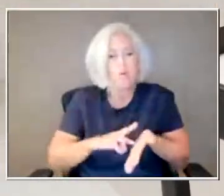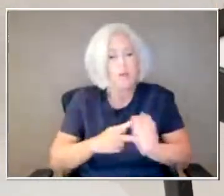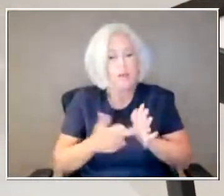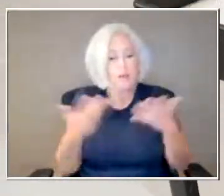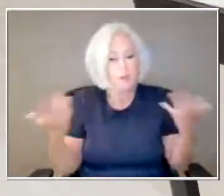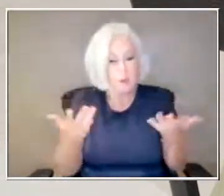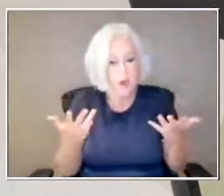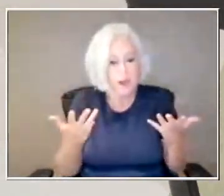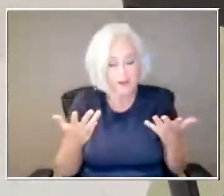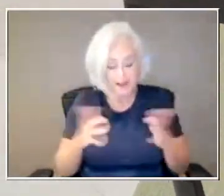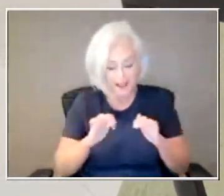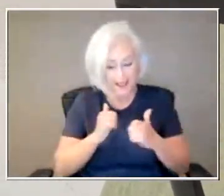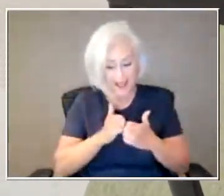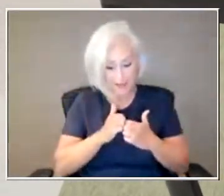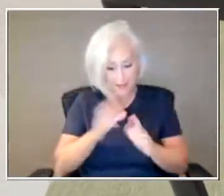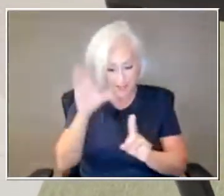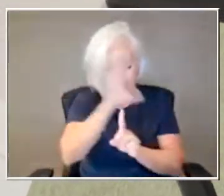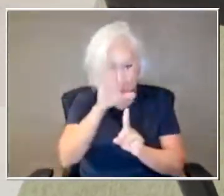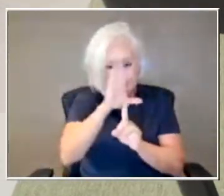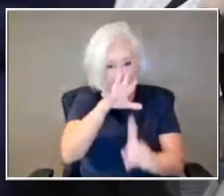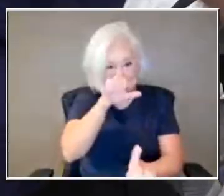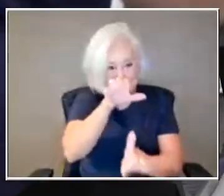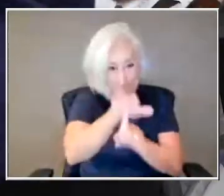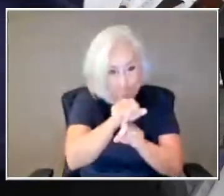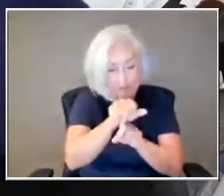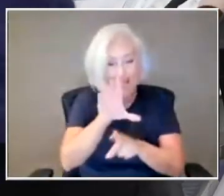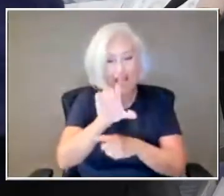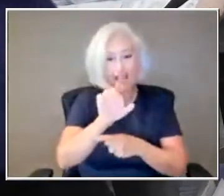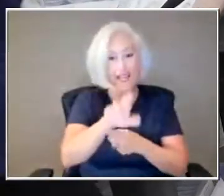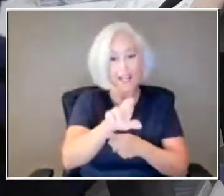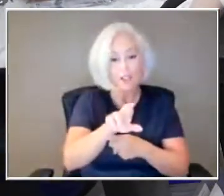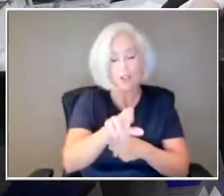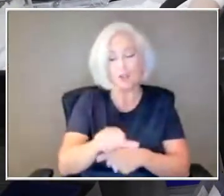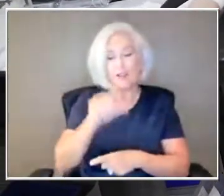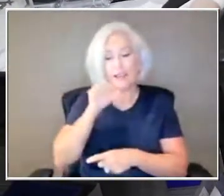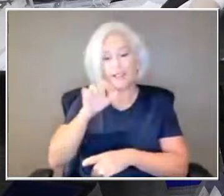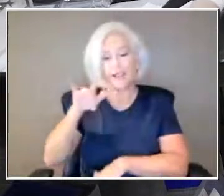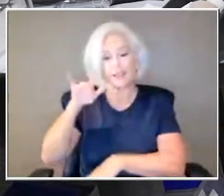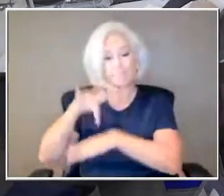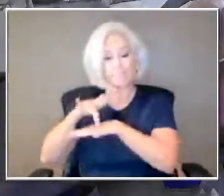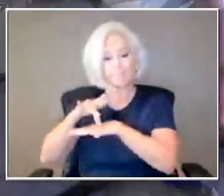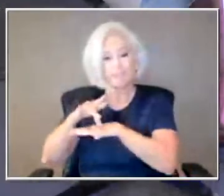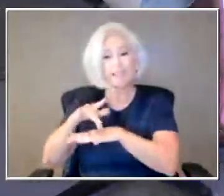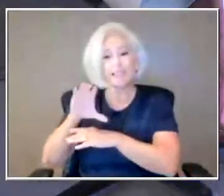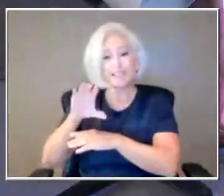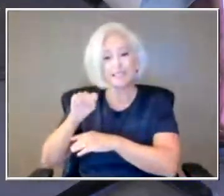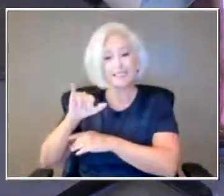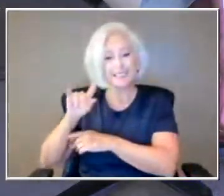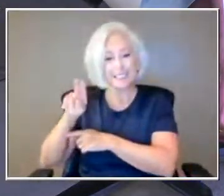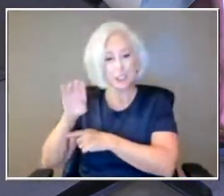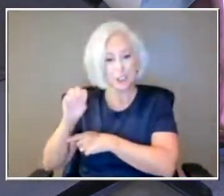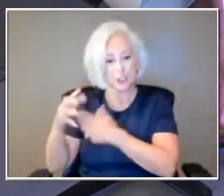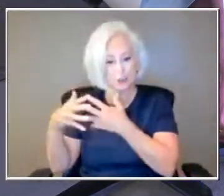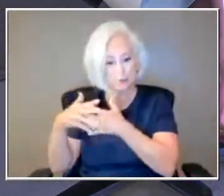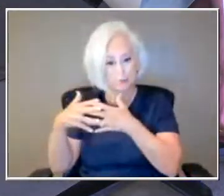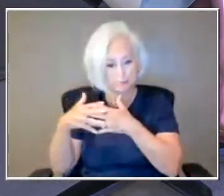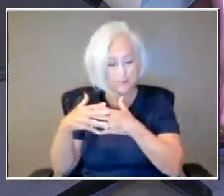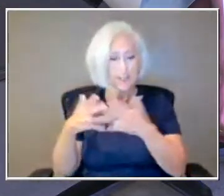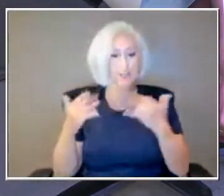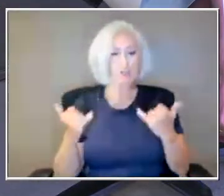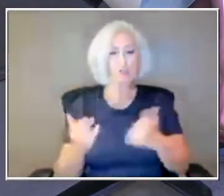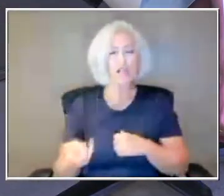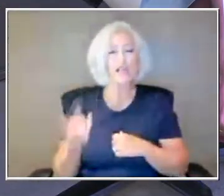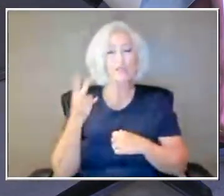also learn how the side effects compare to typical radiation. Joining us here at the desk today are 2 medical oncologists and experts